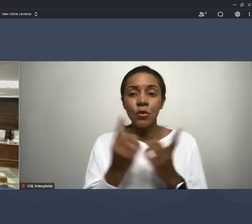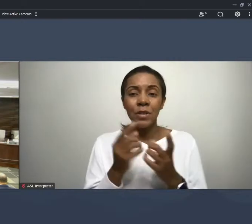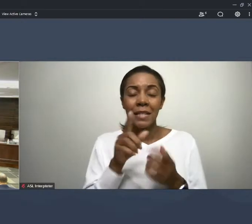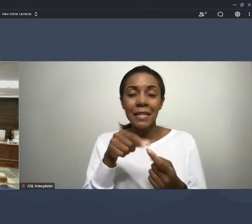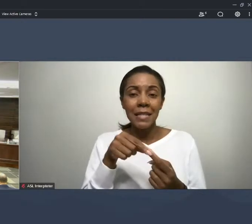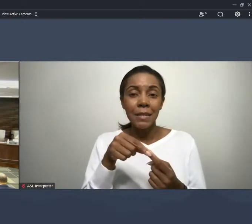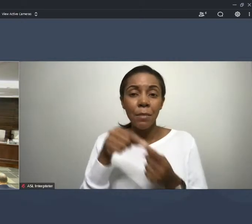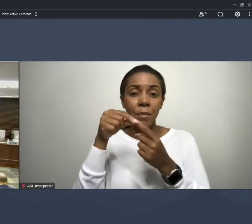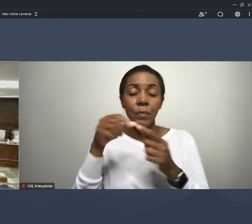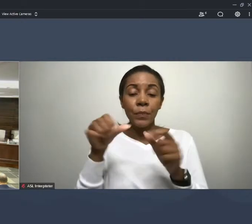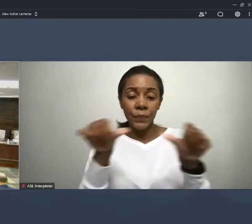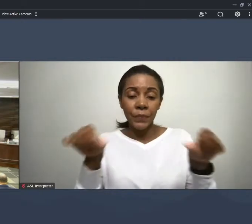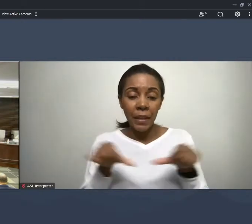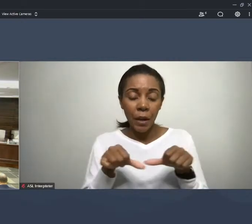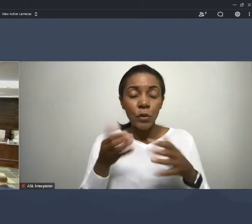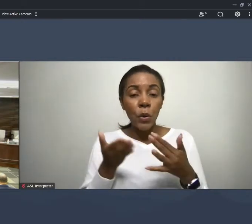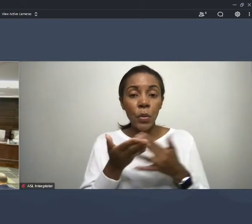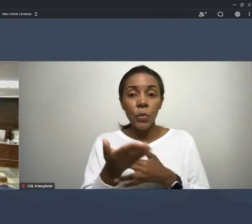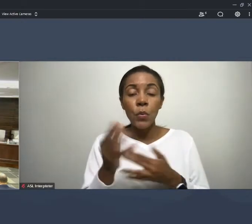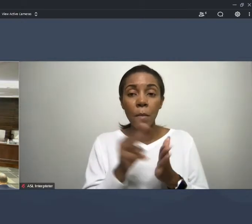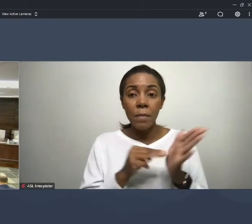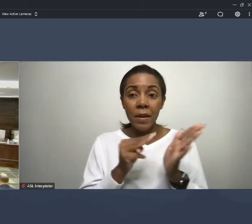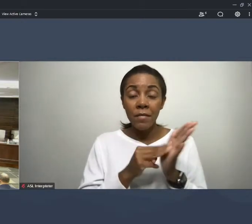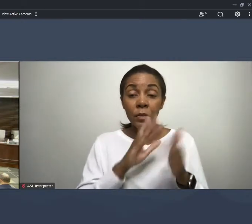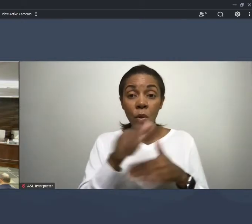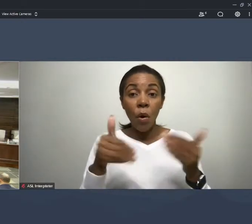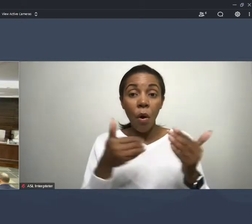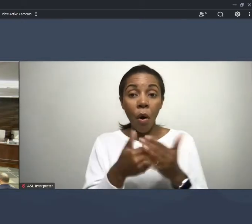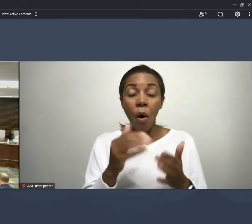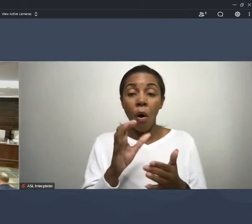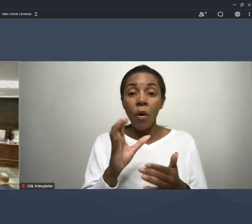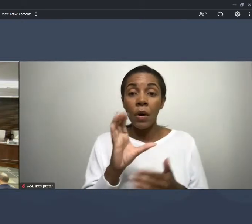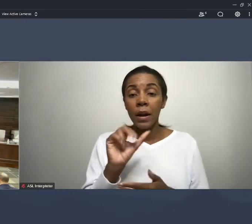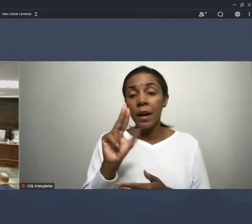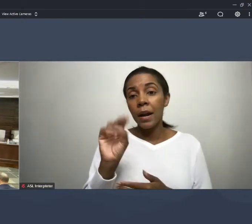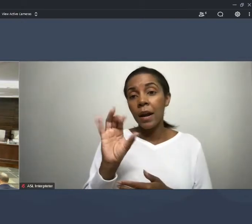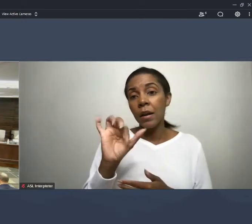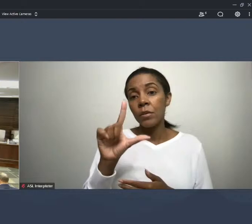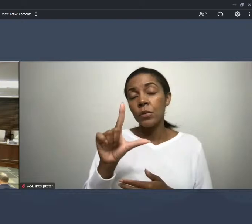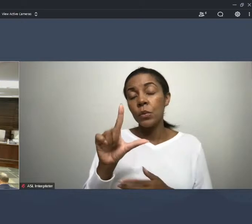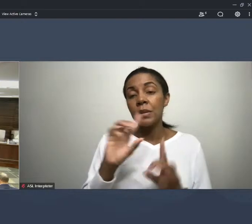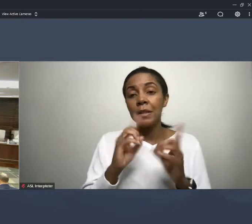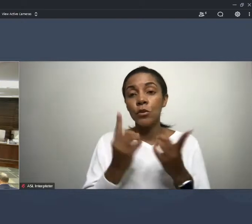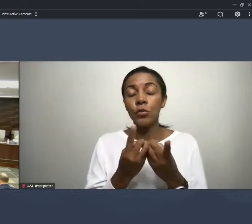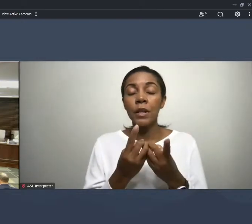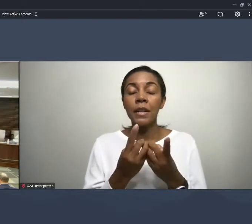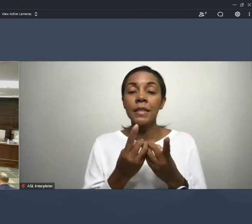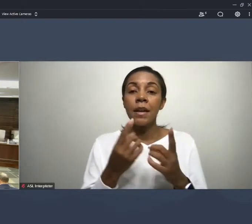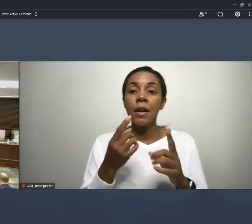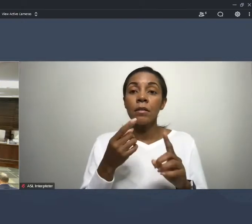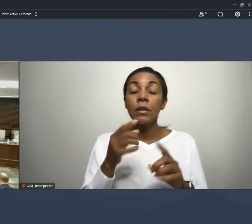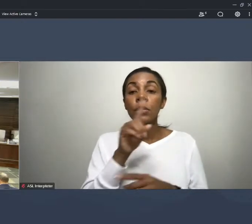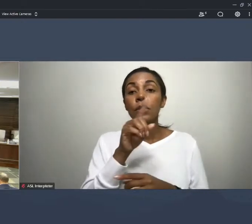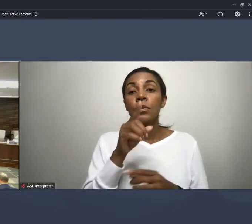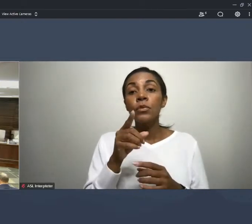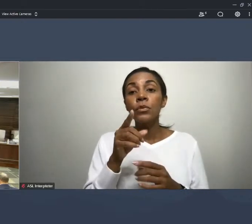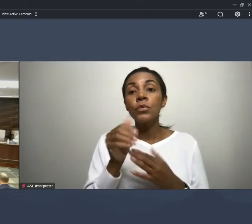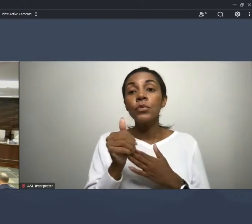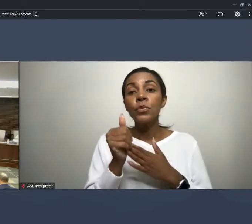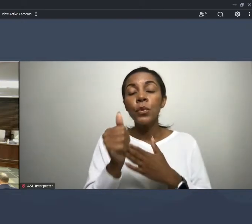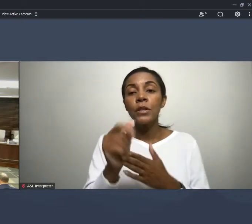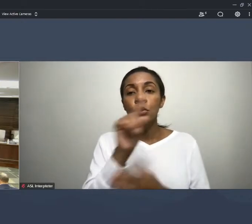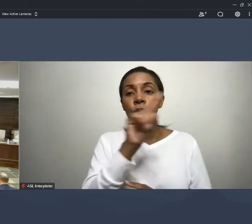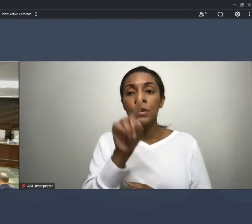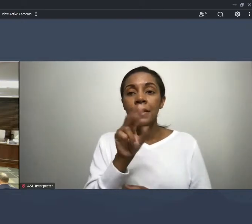areas throughout the city of Memphis, all council districts, sponsored by Councilwoman Logan. Director Zena,